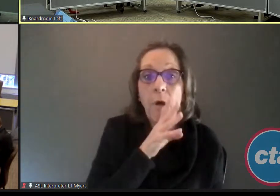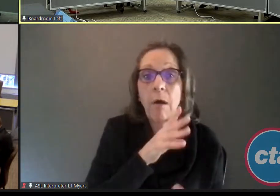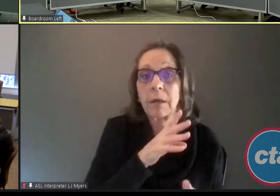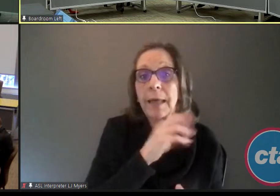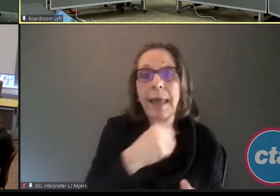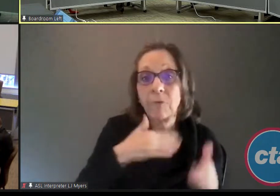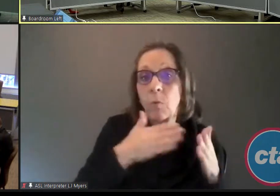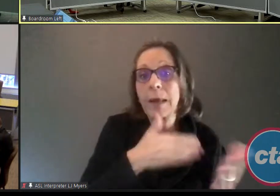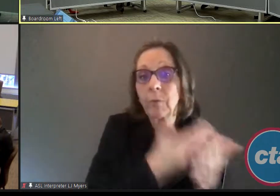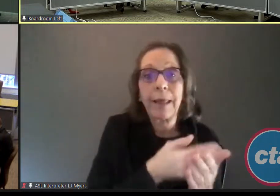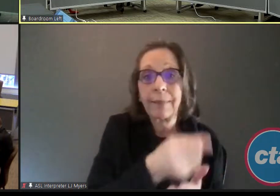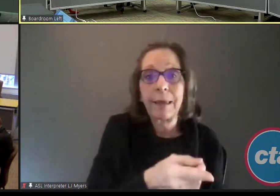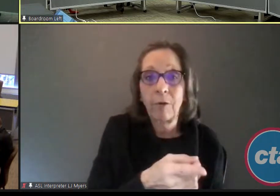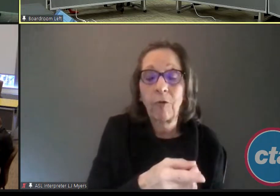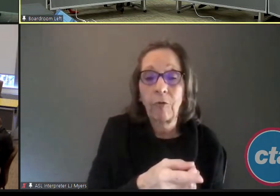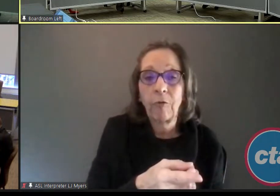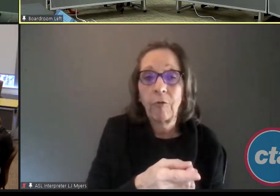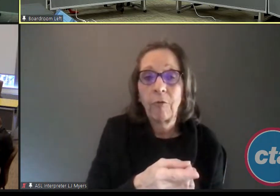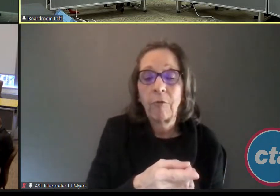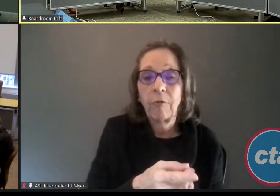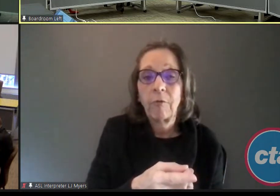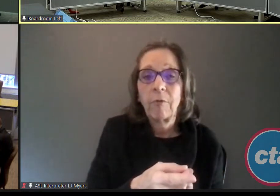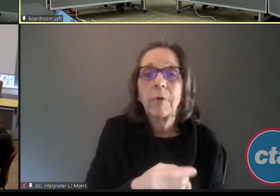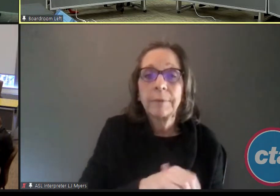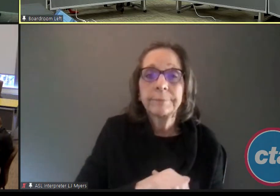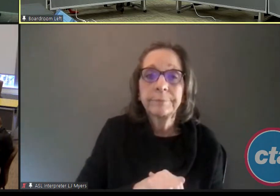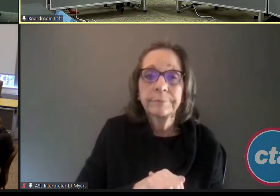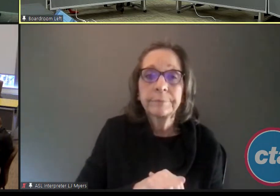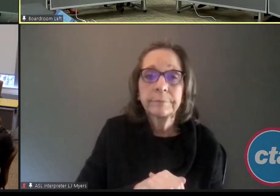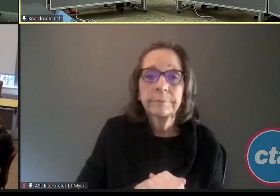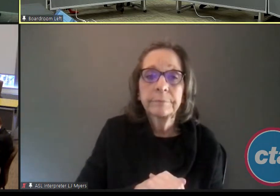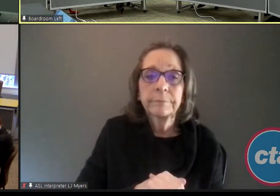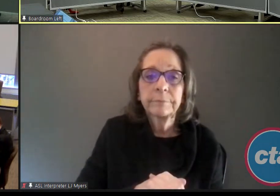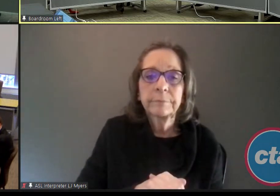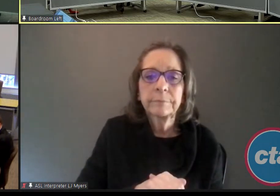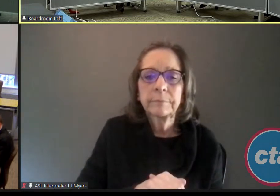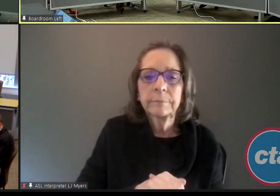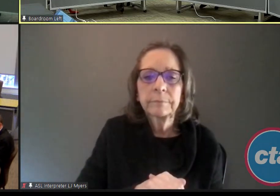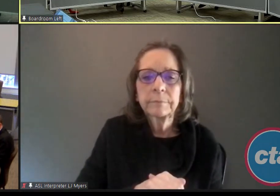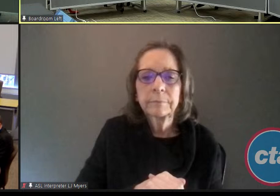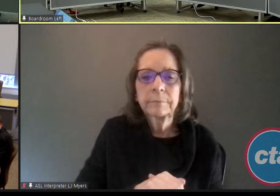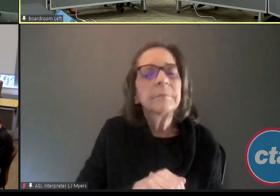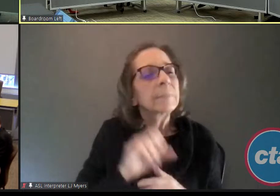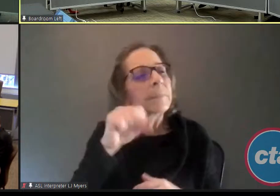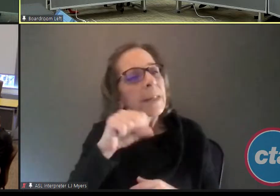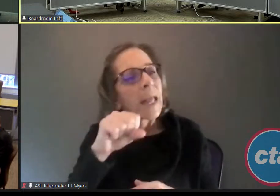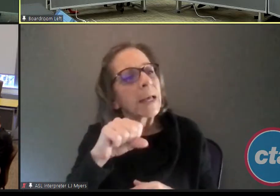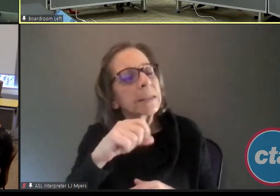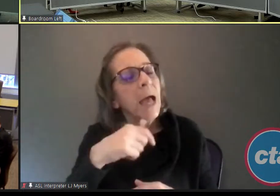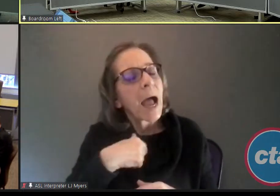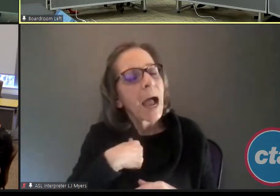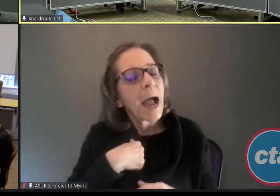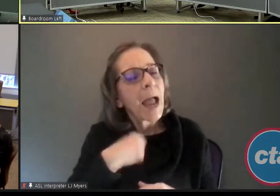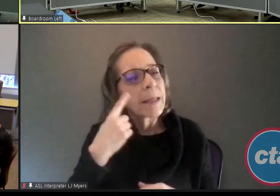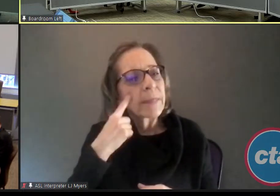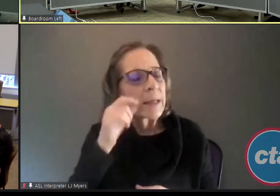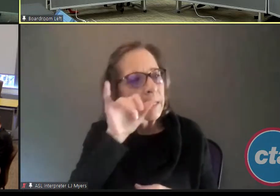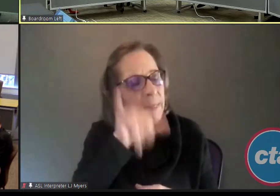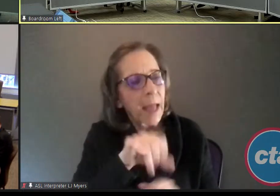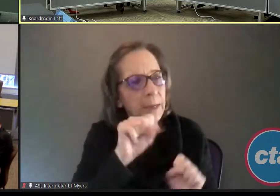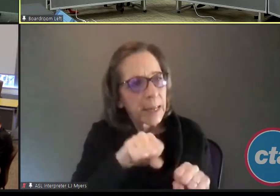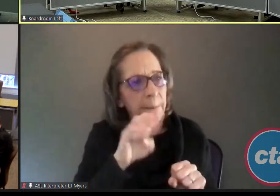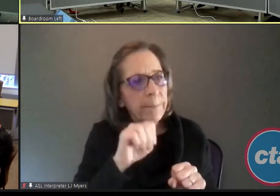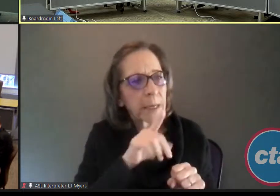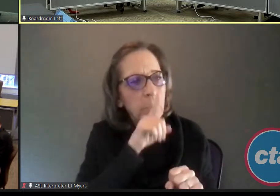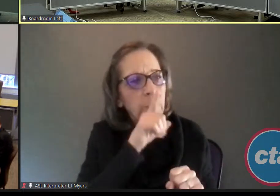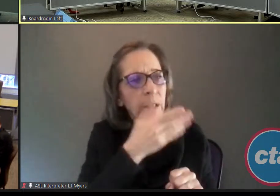to attend somewhere for free without getting paid. Yeah, Share their opinion. I think that can be a